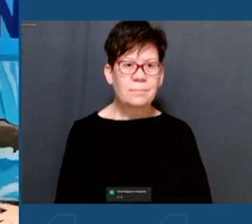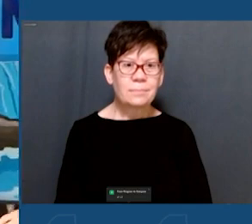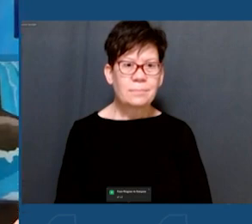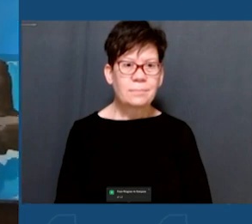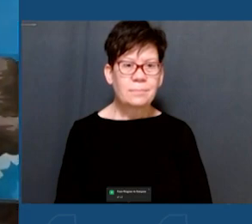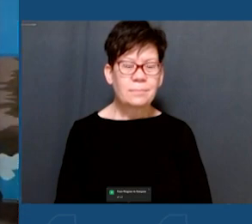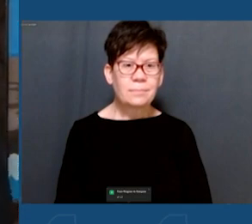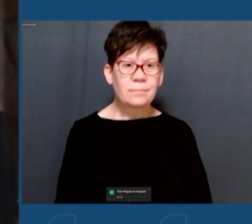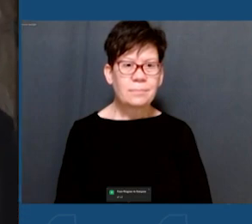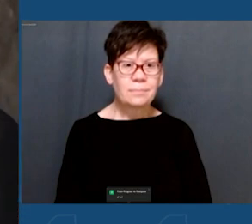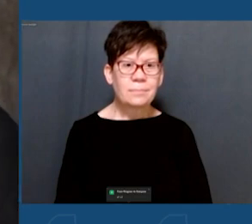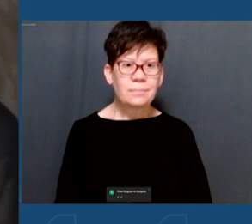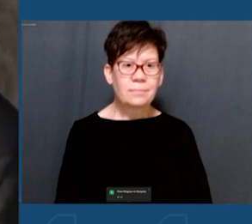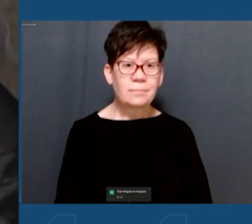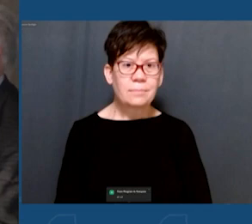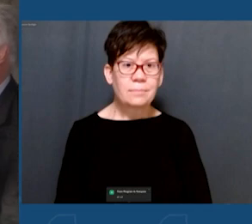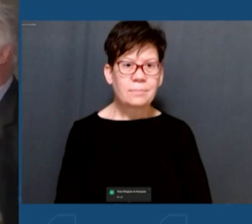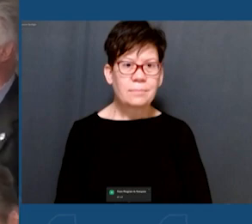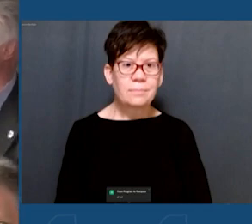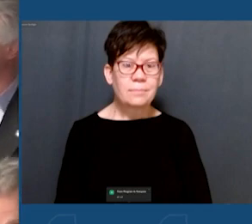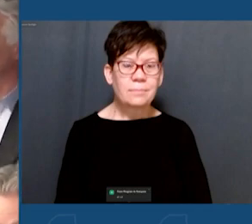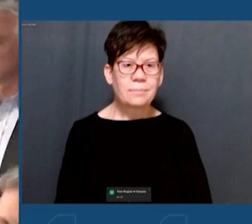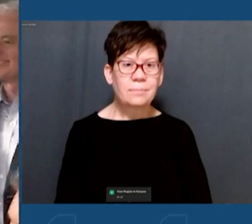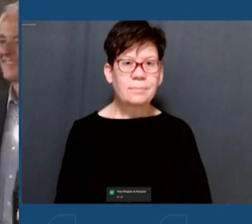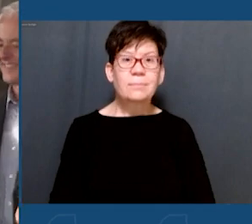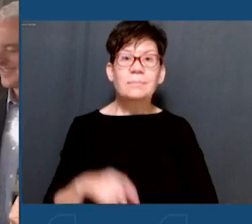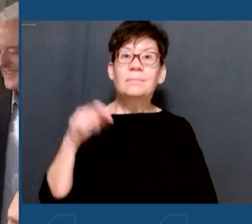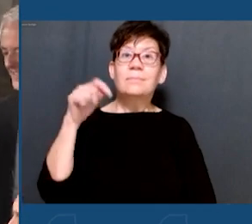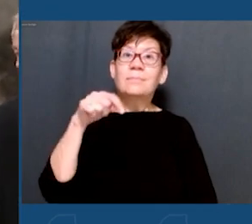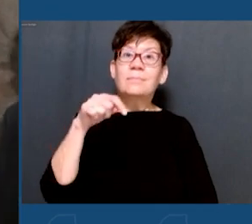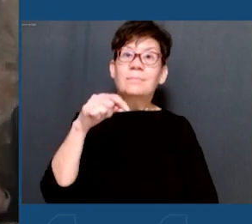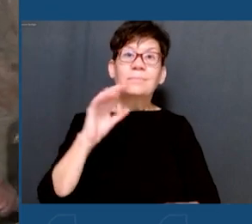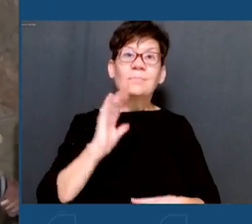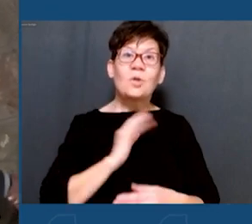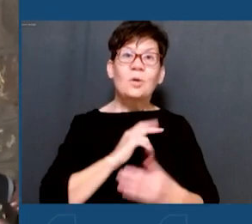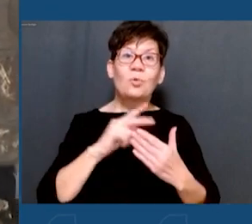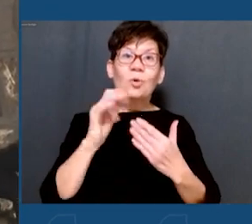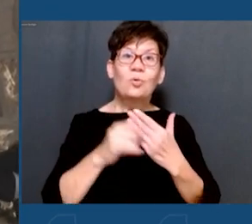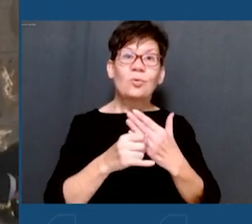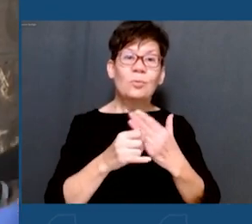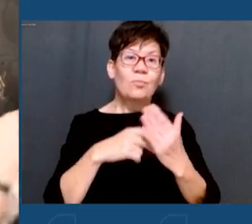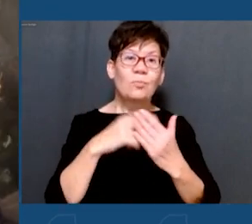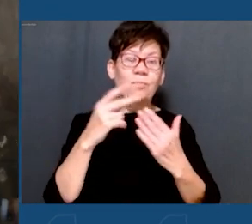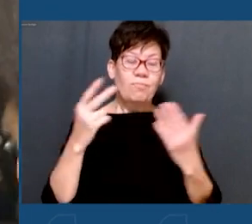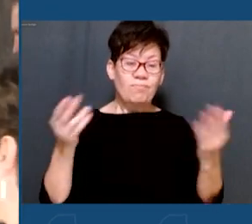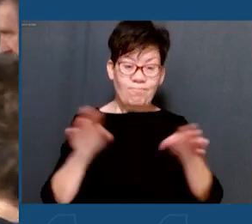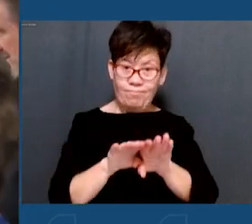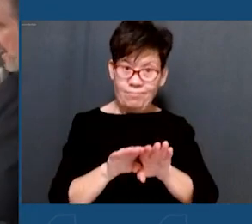This concludes our program. Thank you all for coming. Get home safe.